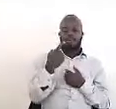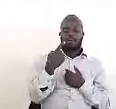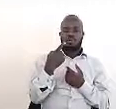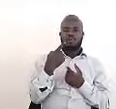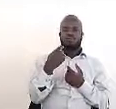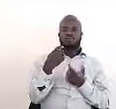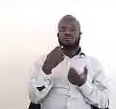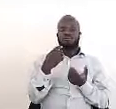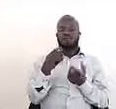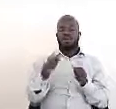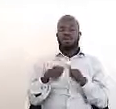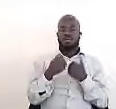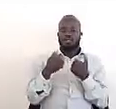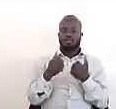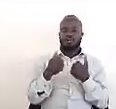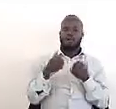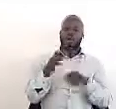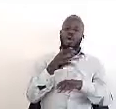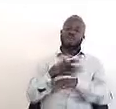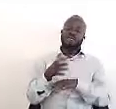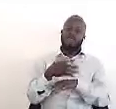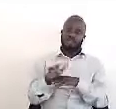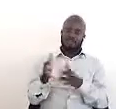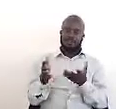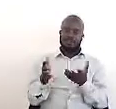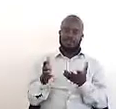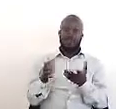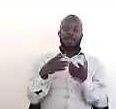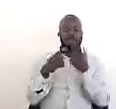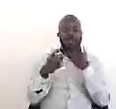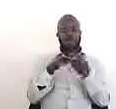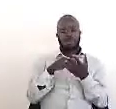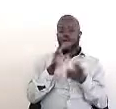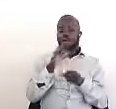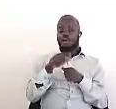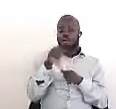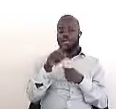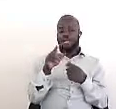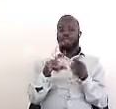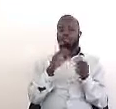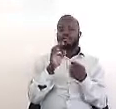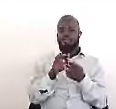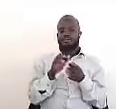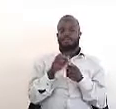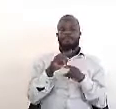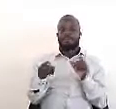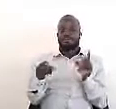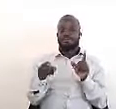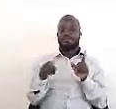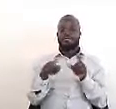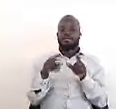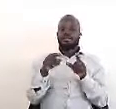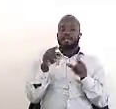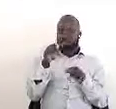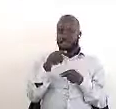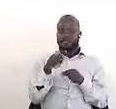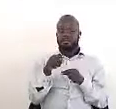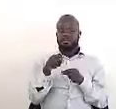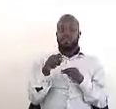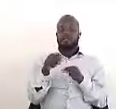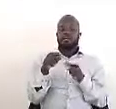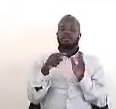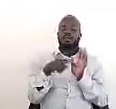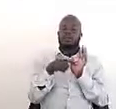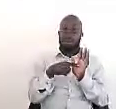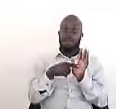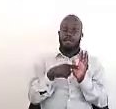single cause, such as wasting or neuropathy. We'll talk more about those in specific. But even so, these